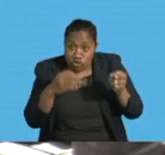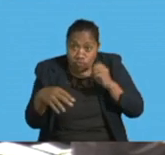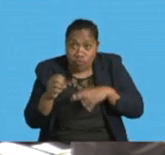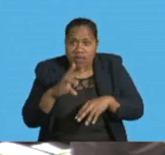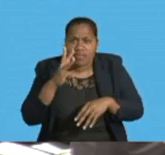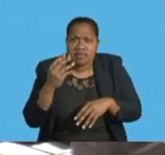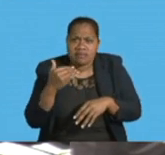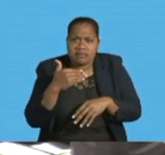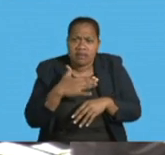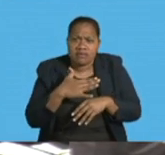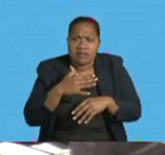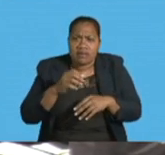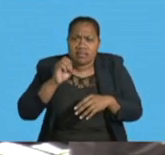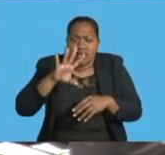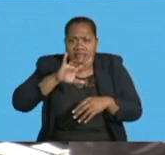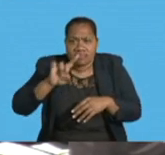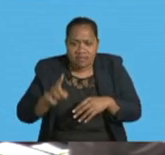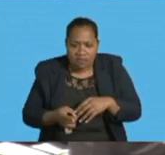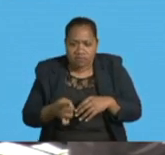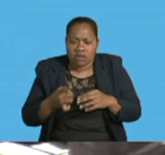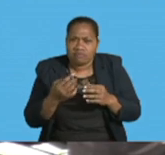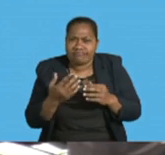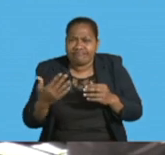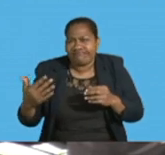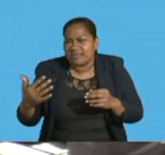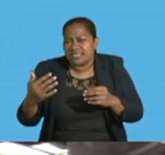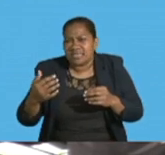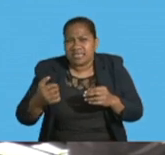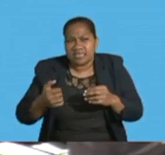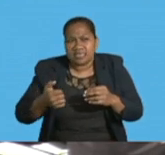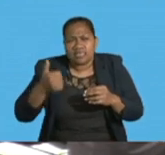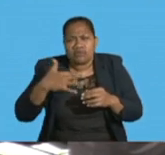310,576 US dollars, equivalent to